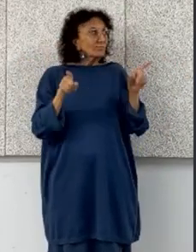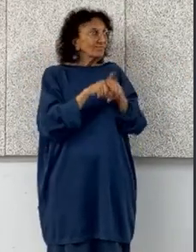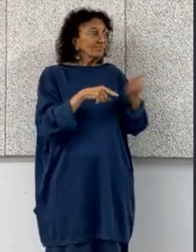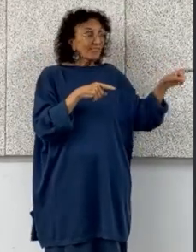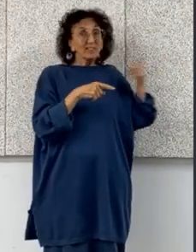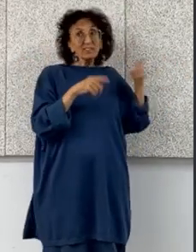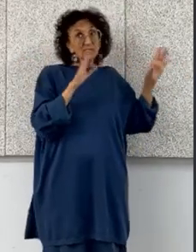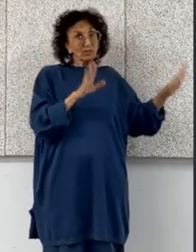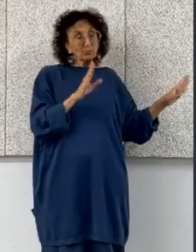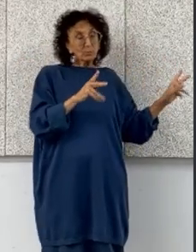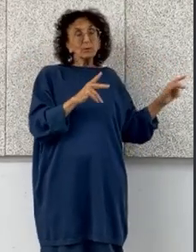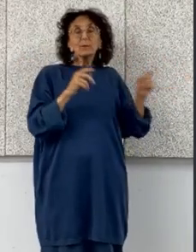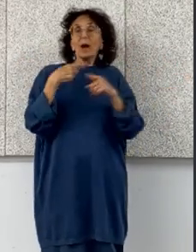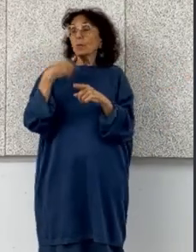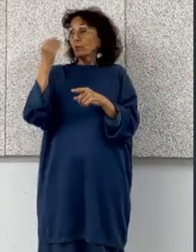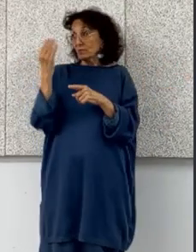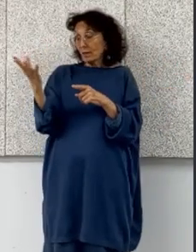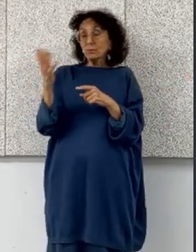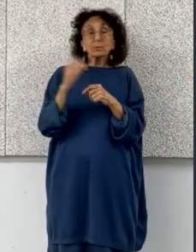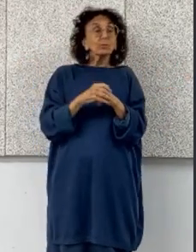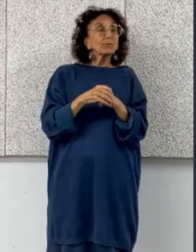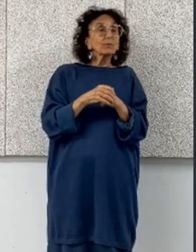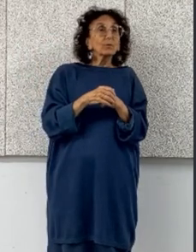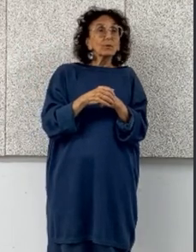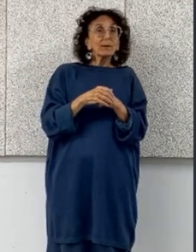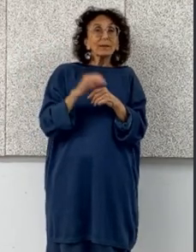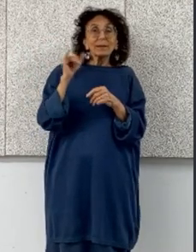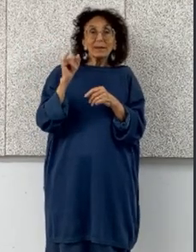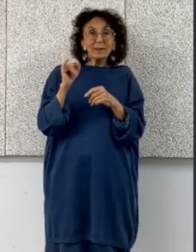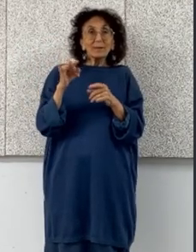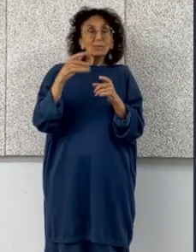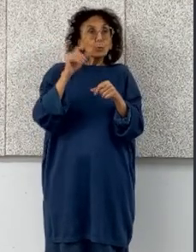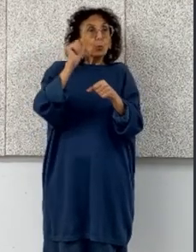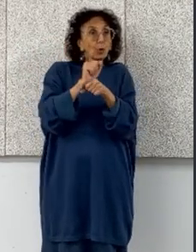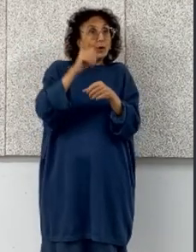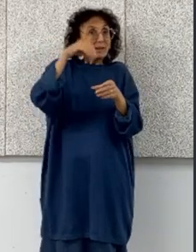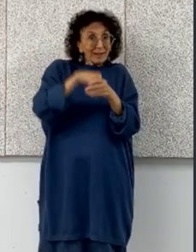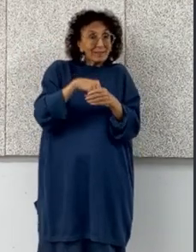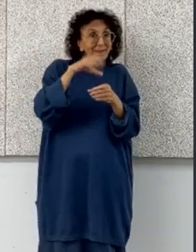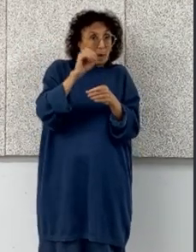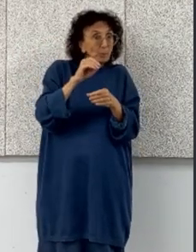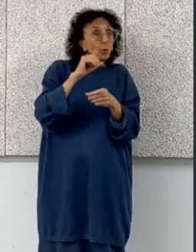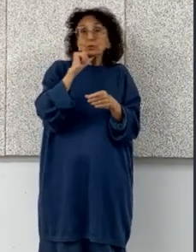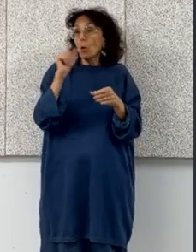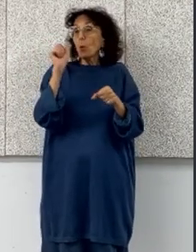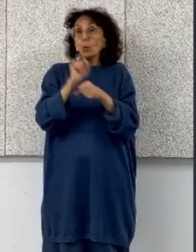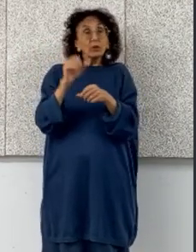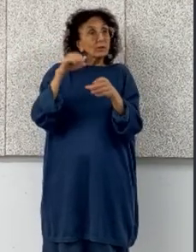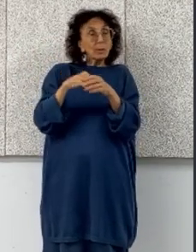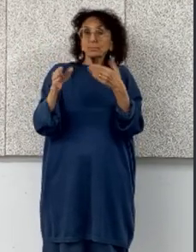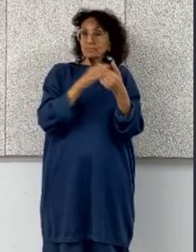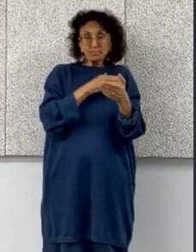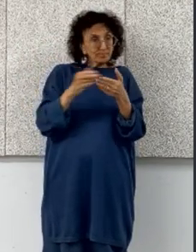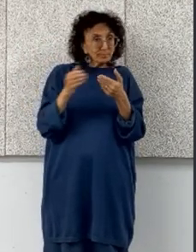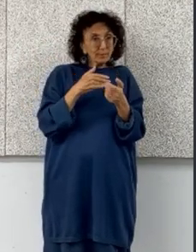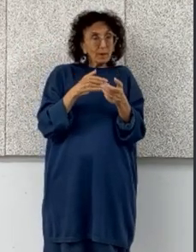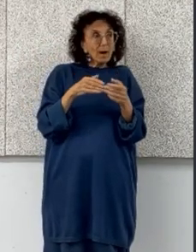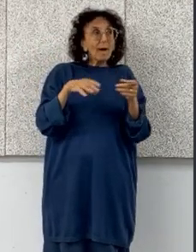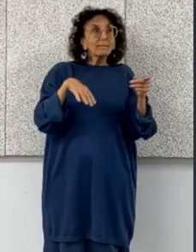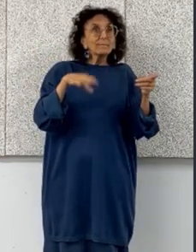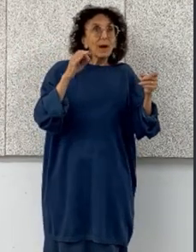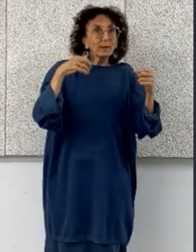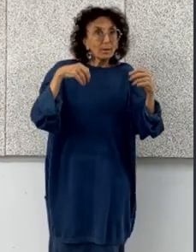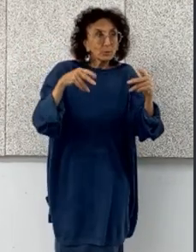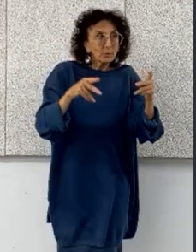wonderful folks have said is that whether you work with a firm or not, finding opportunities for staff and board to